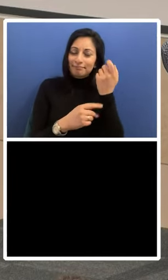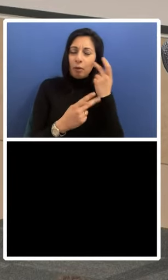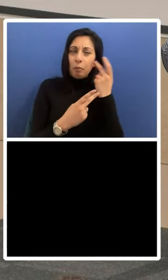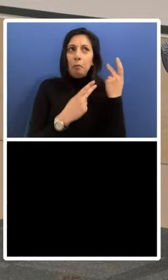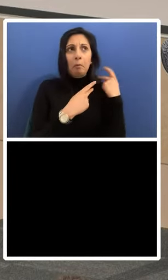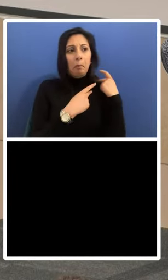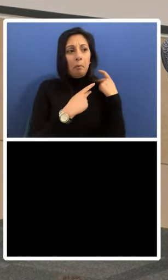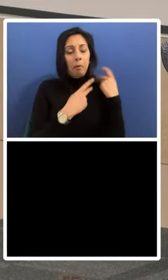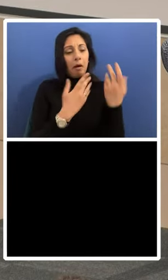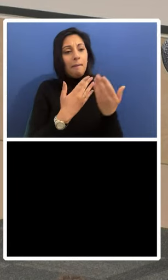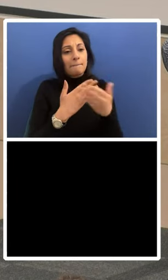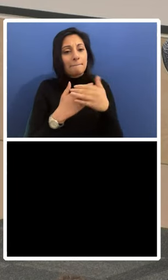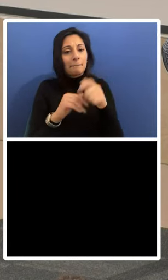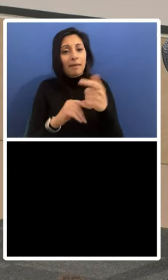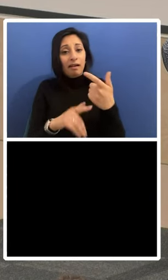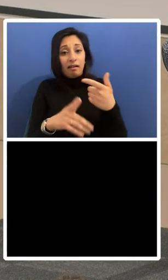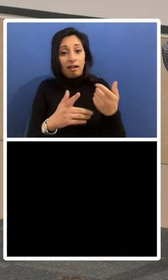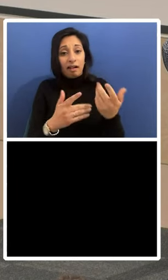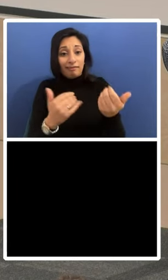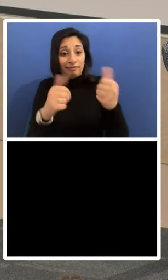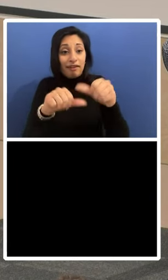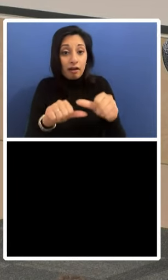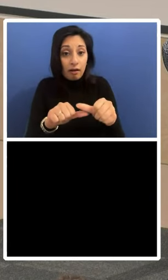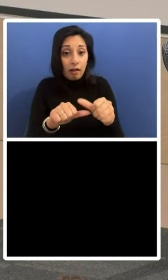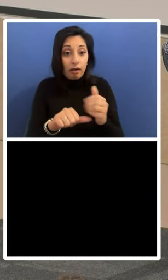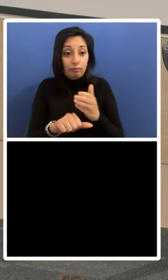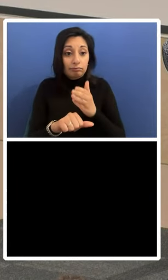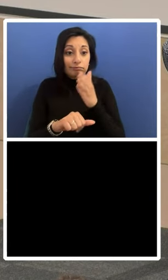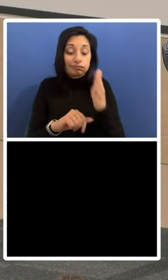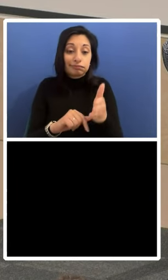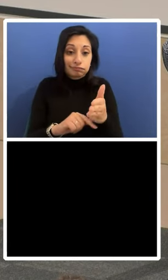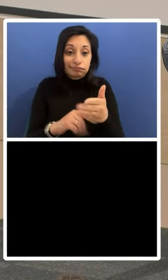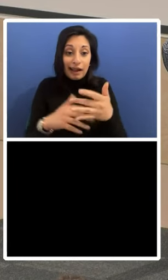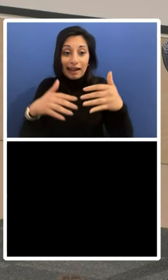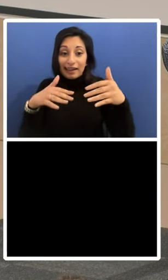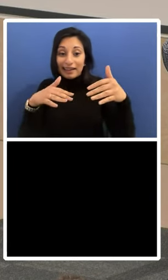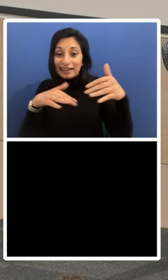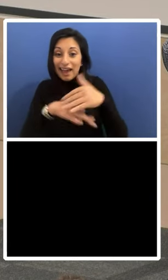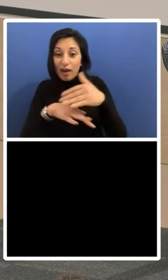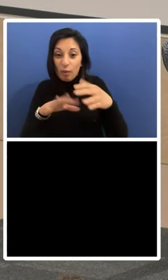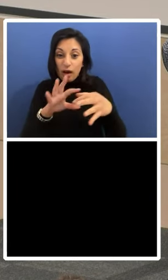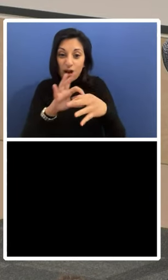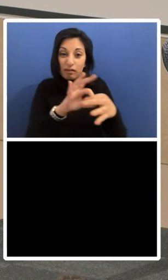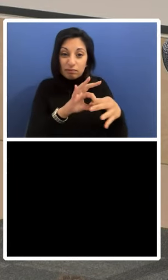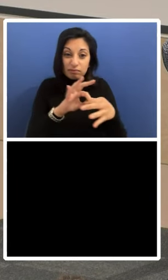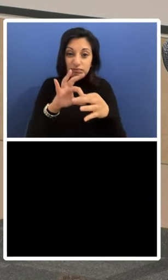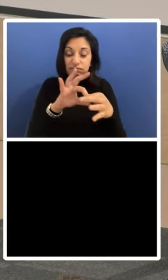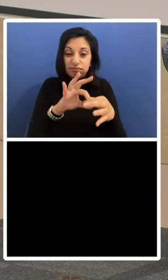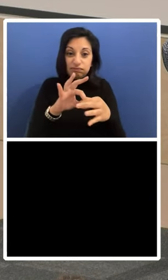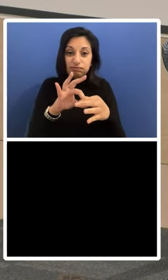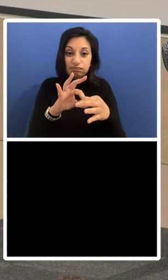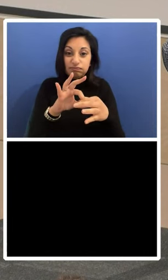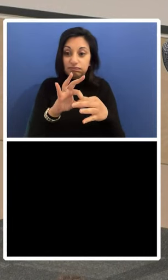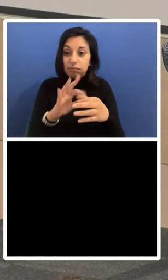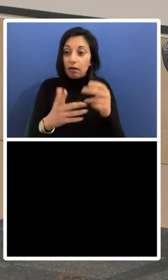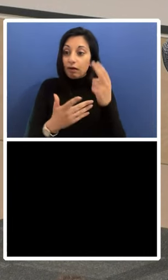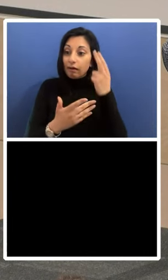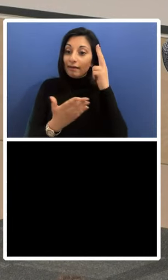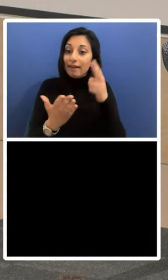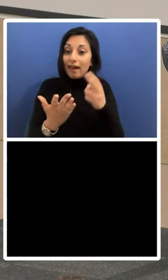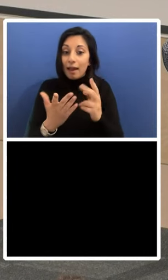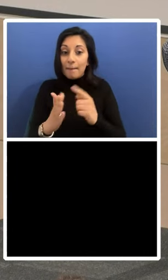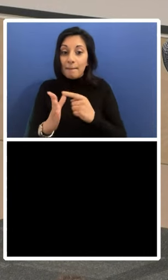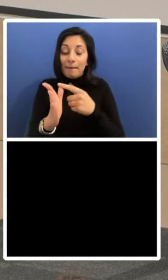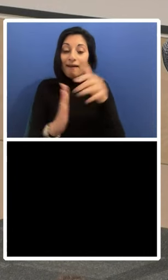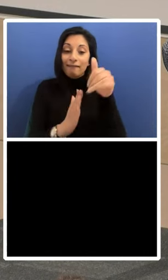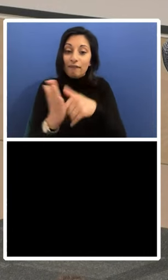final basically figured, we'll go there, we'll like network someone, and we'll get that name to put on the application form, and that will get us in. And I